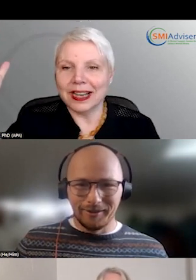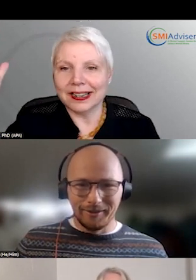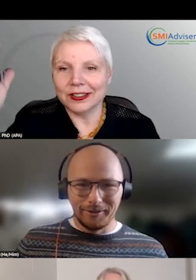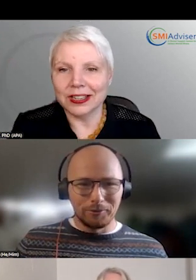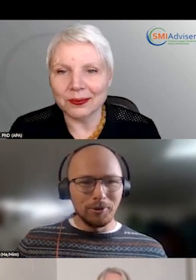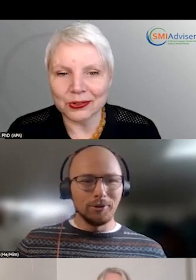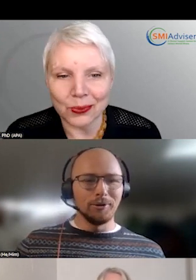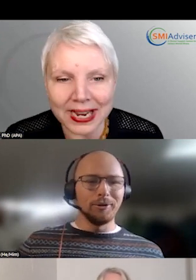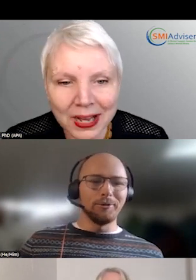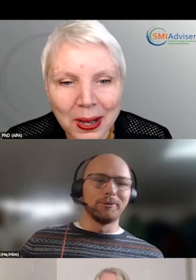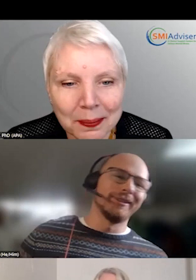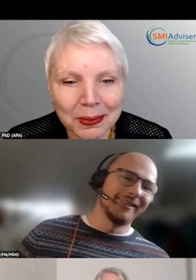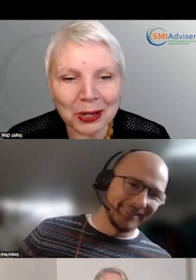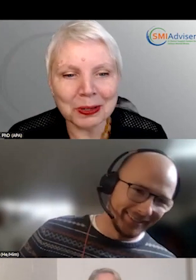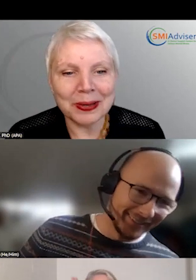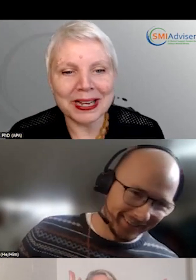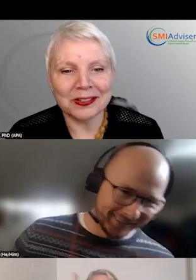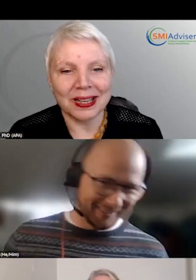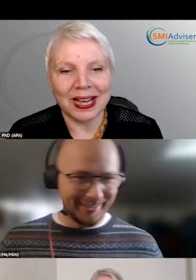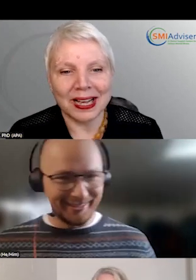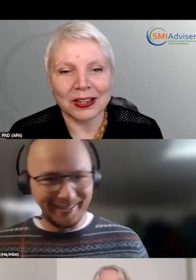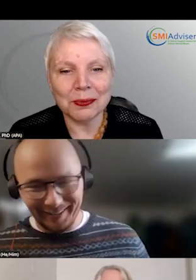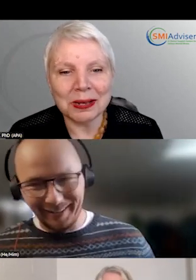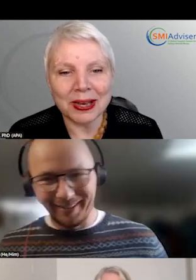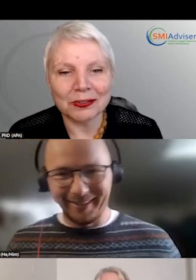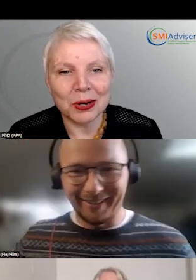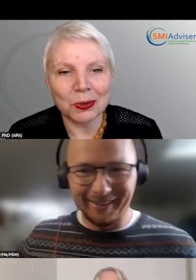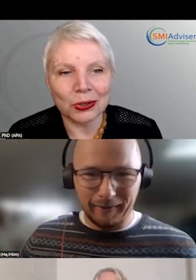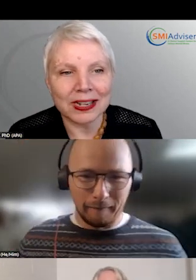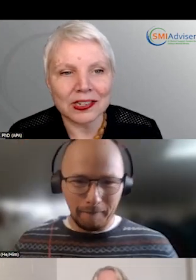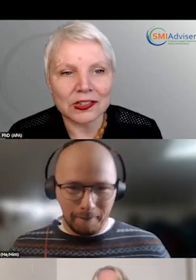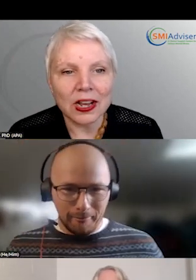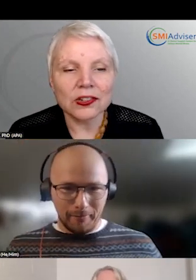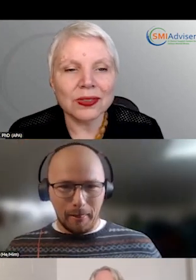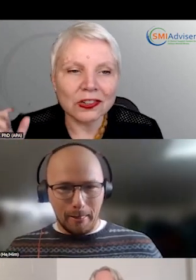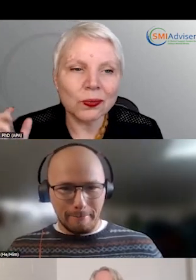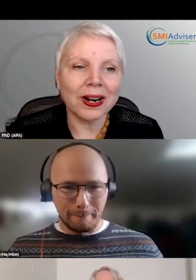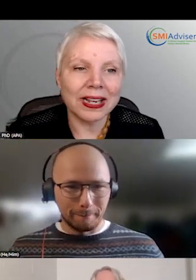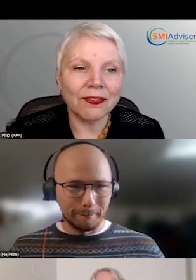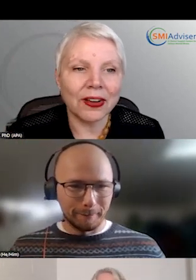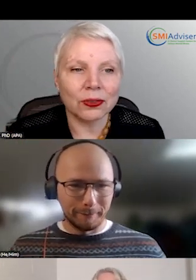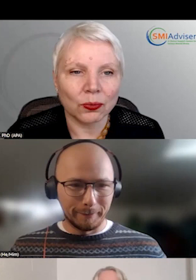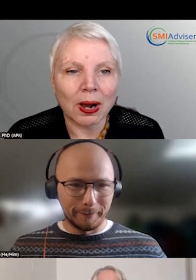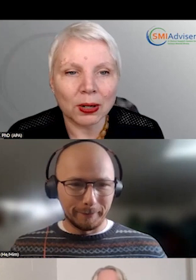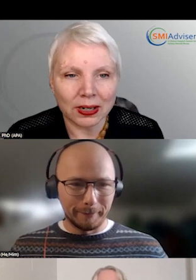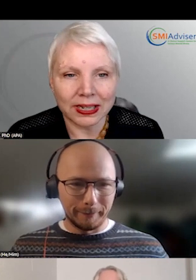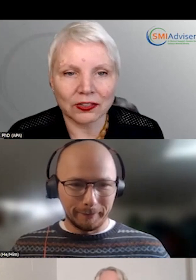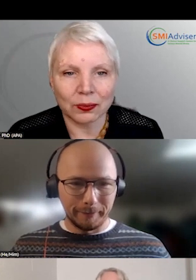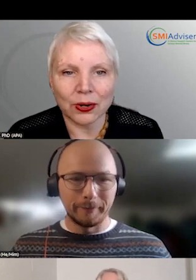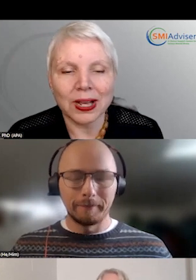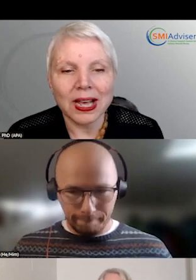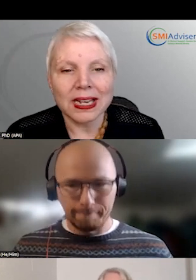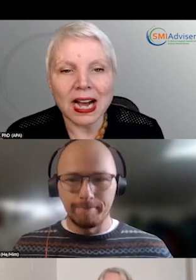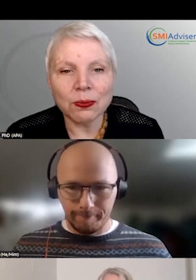Look at that. Your gut was right. Woohoo! Mobile-based, community-based mobile crisis. So this is where he felt the rubber hits